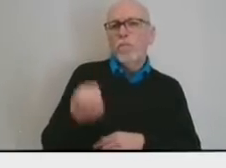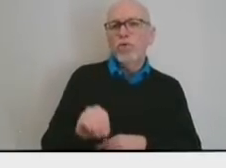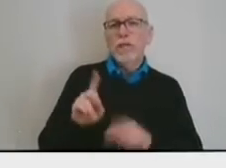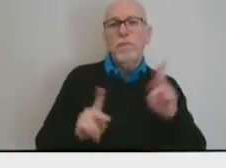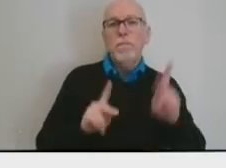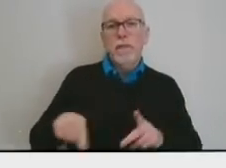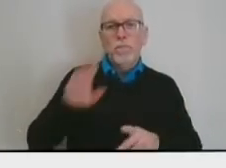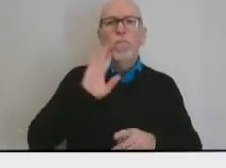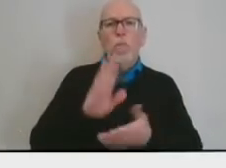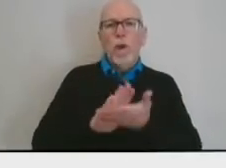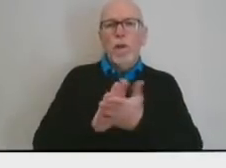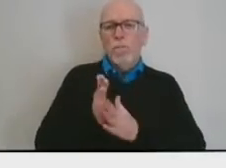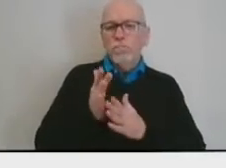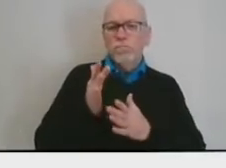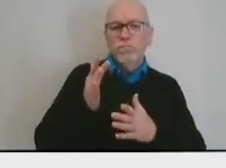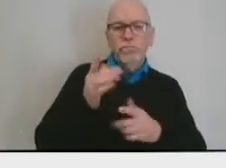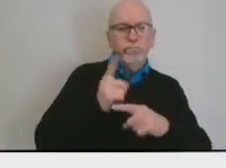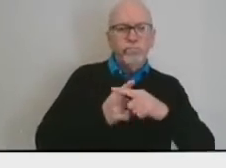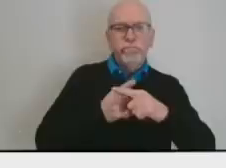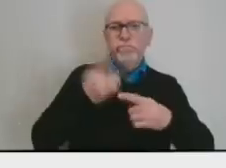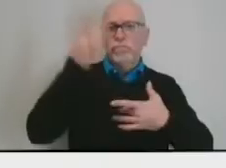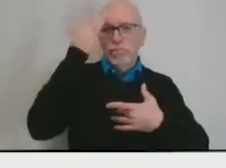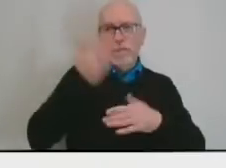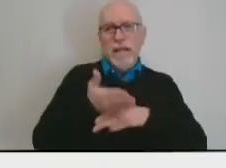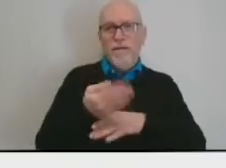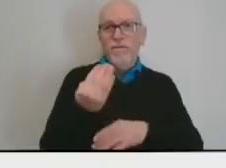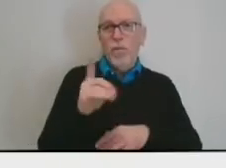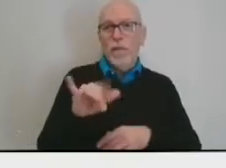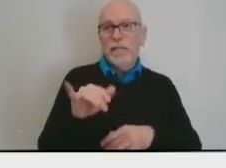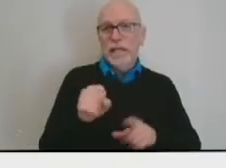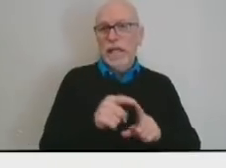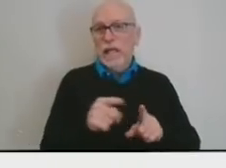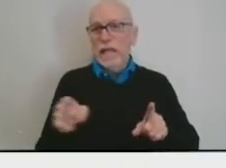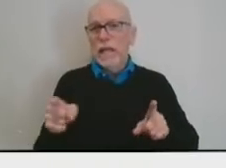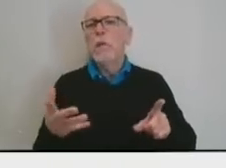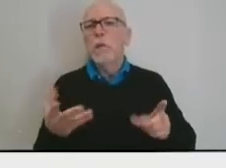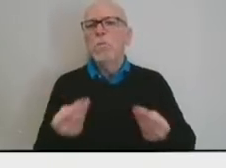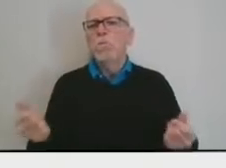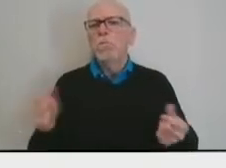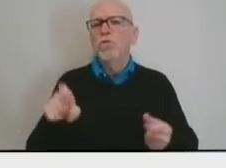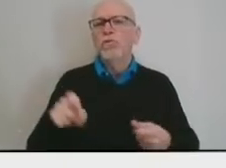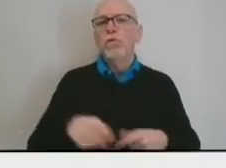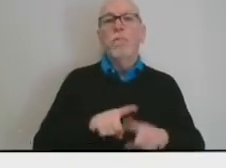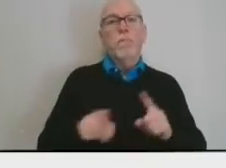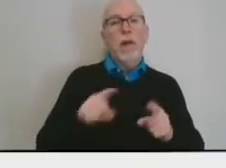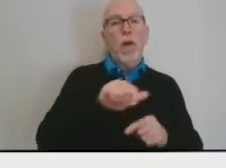become symptomatic or positive after that length of time. But we will allow the other 2